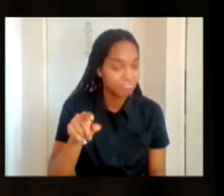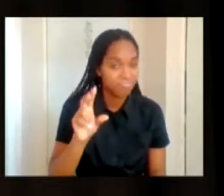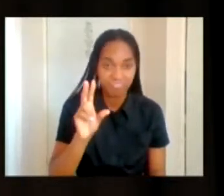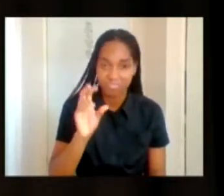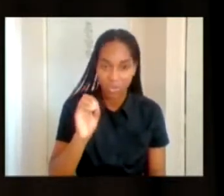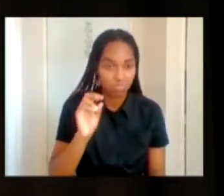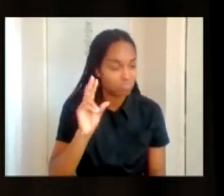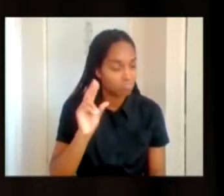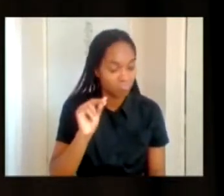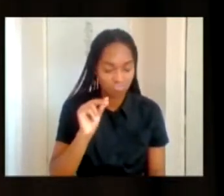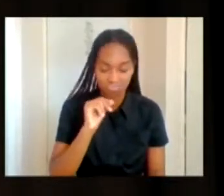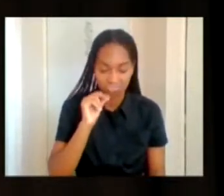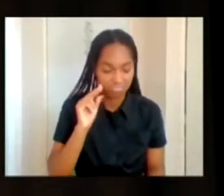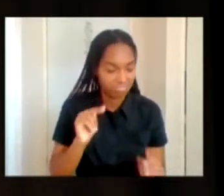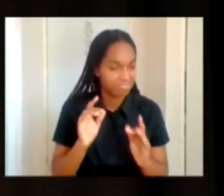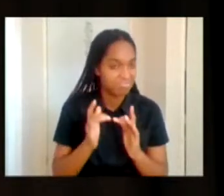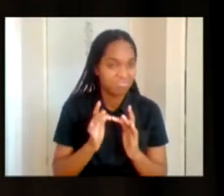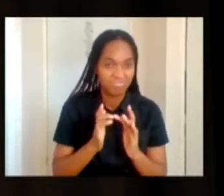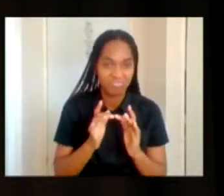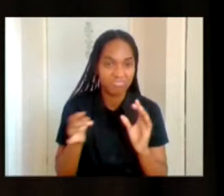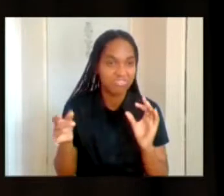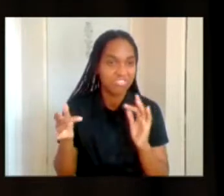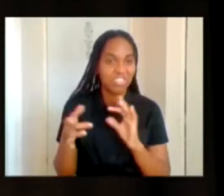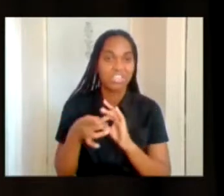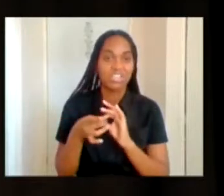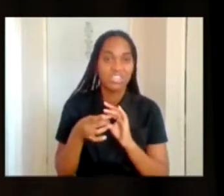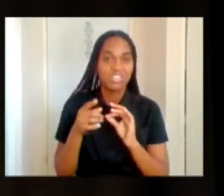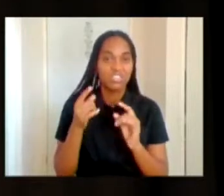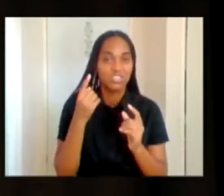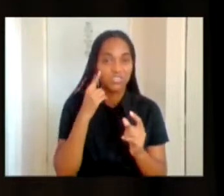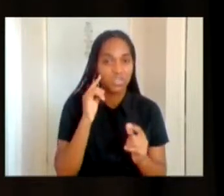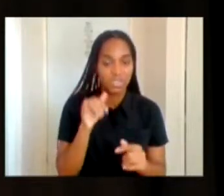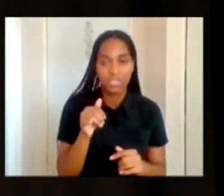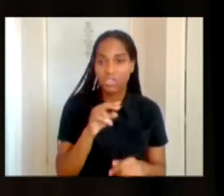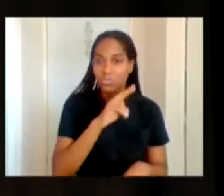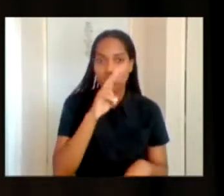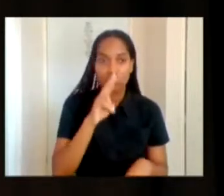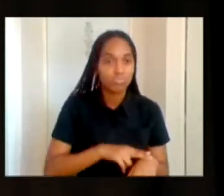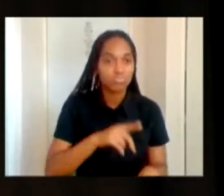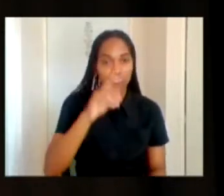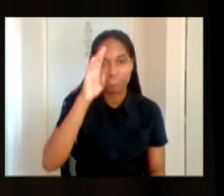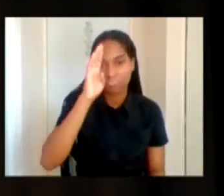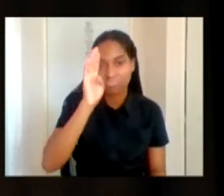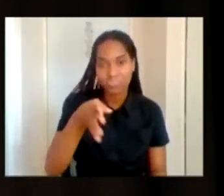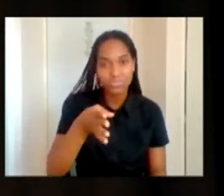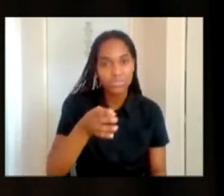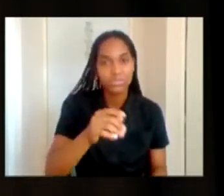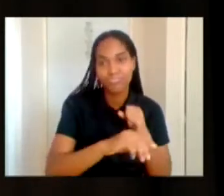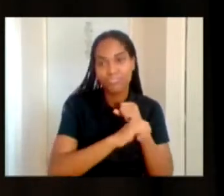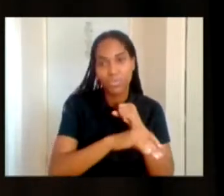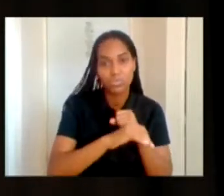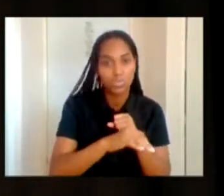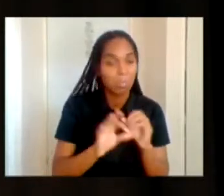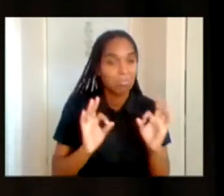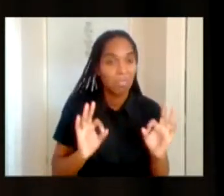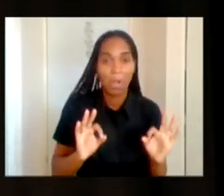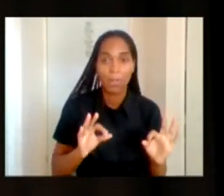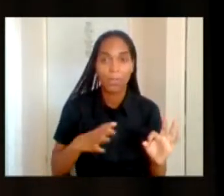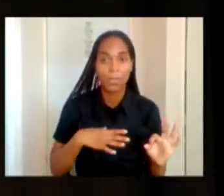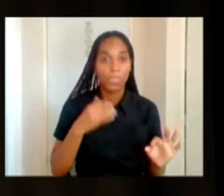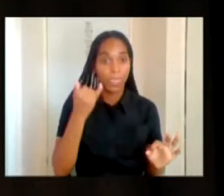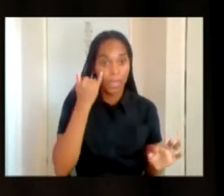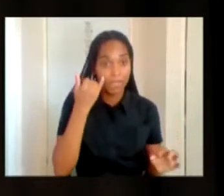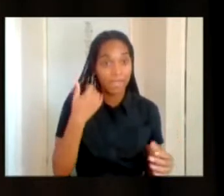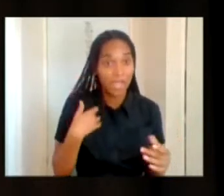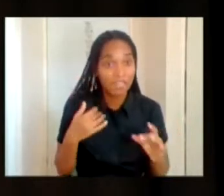not need an internet connection to do ATSC 3.0. A normal one-way ticket, one-way broadcast works. If you do have an